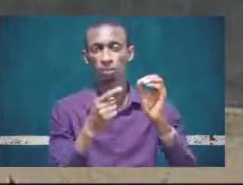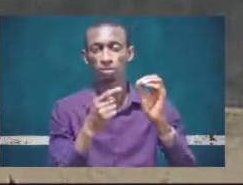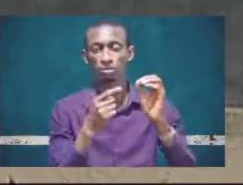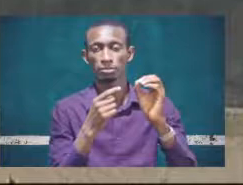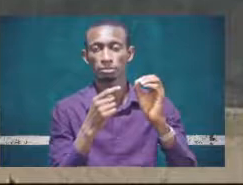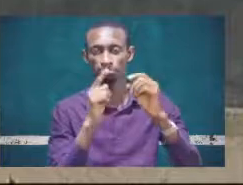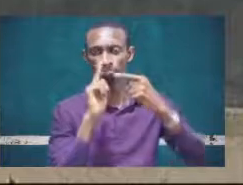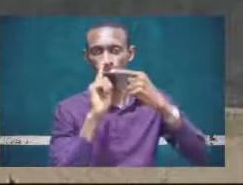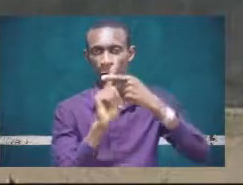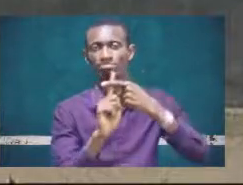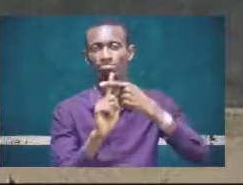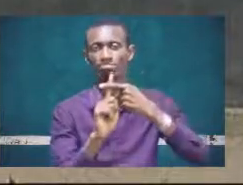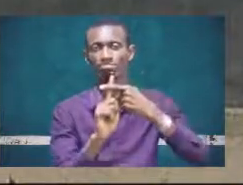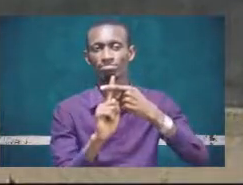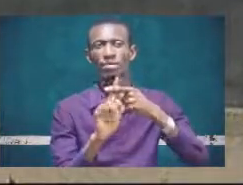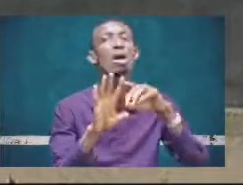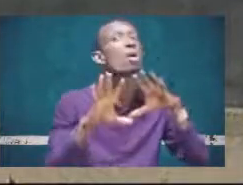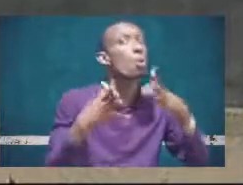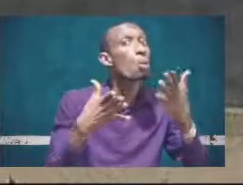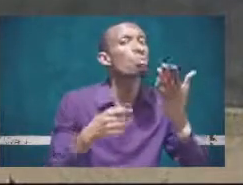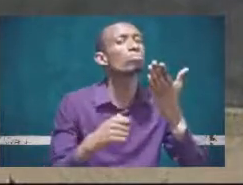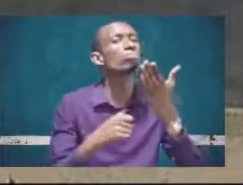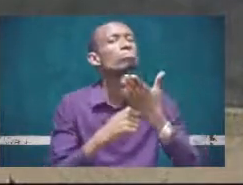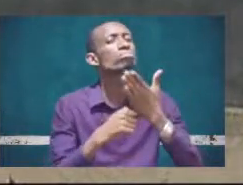otherwise it is negative.